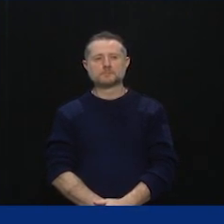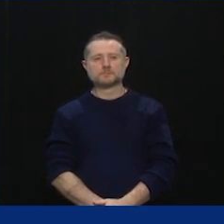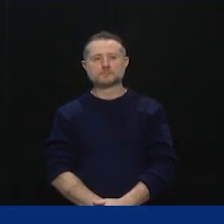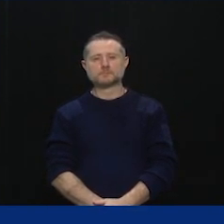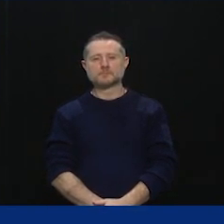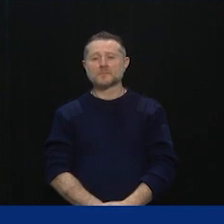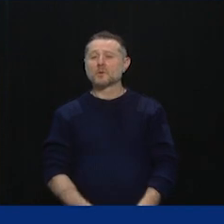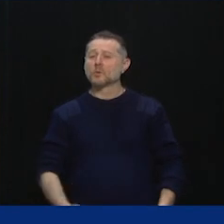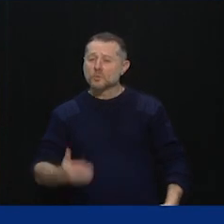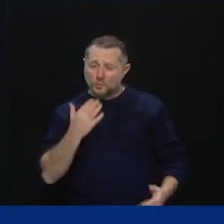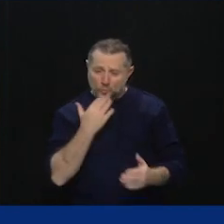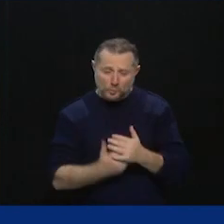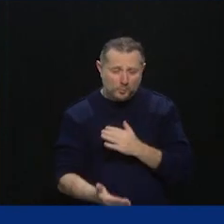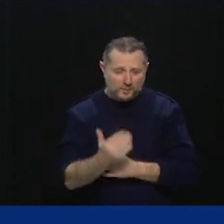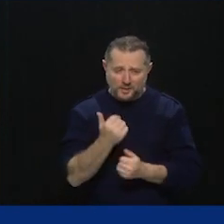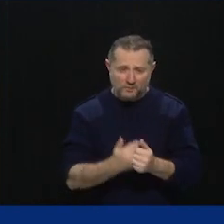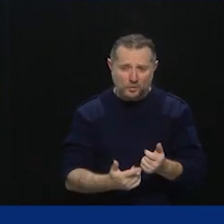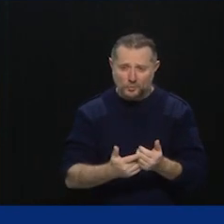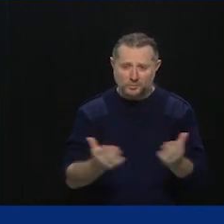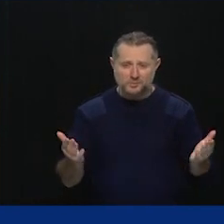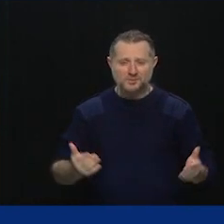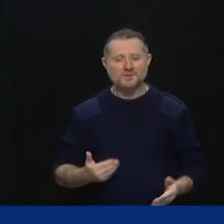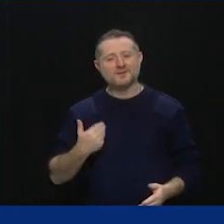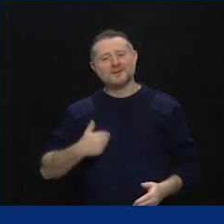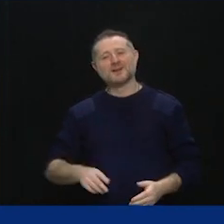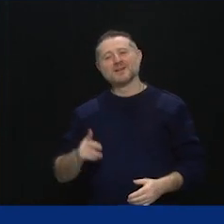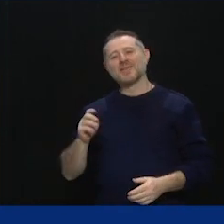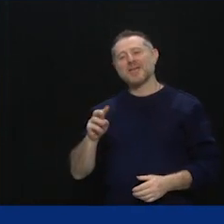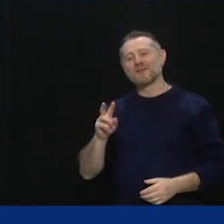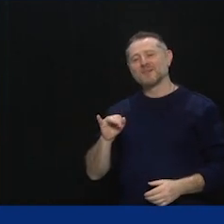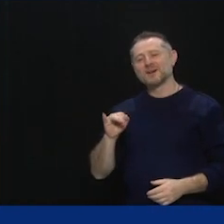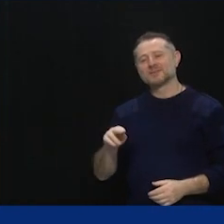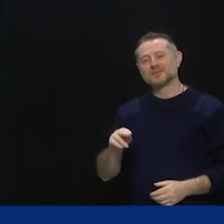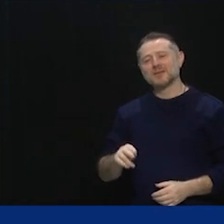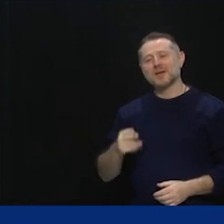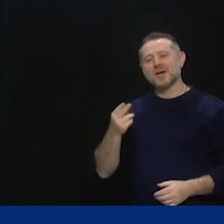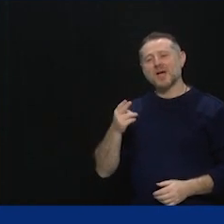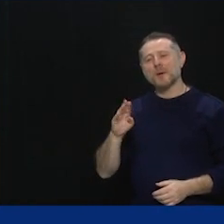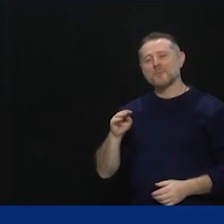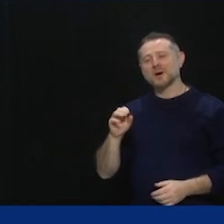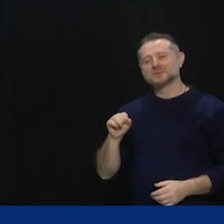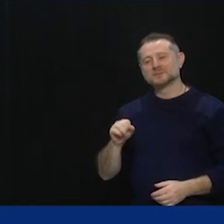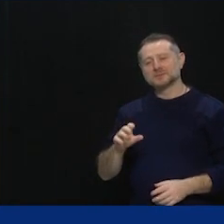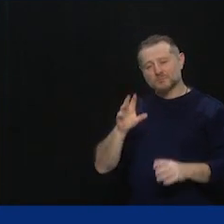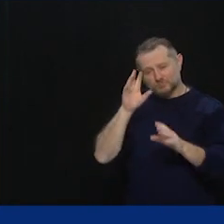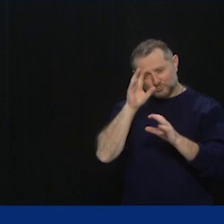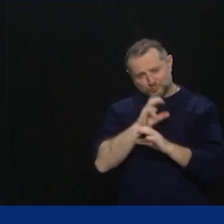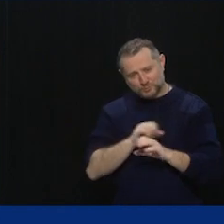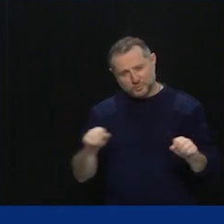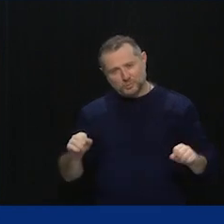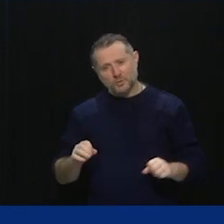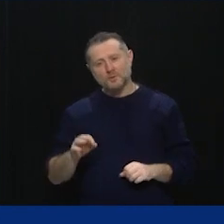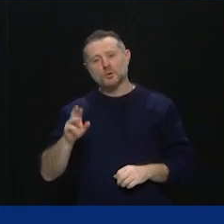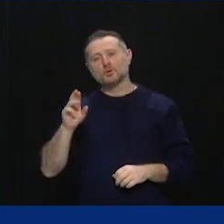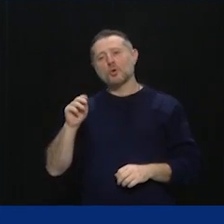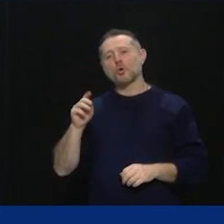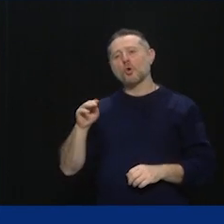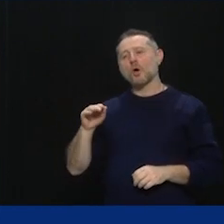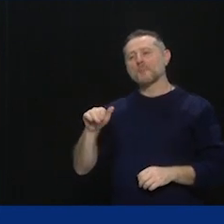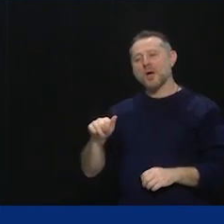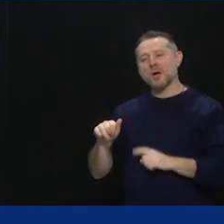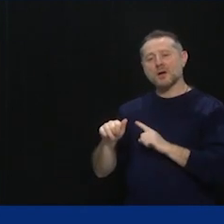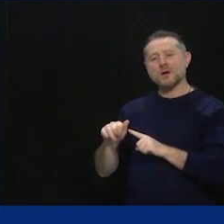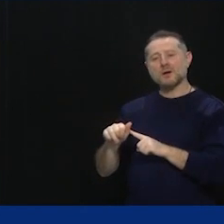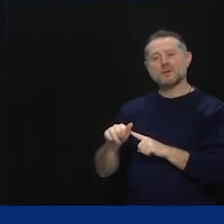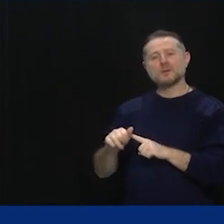Good morning, everyone. I am Kevin Himes, president of the Ronkonkoma Chamber of Commerce. Today is especially a great day for the